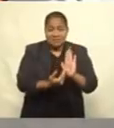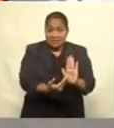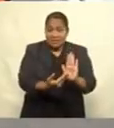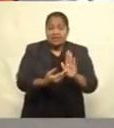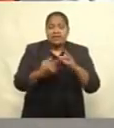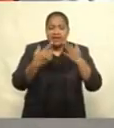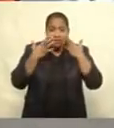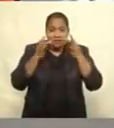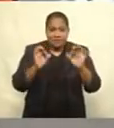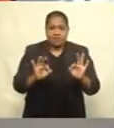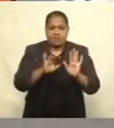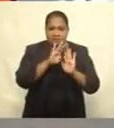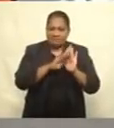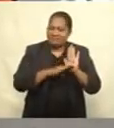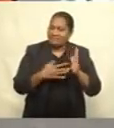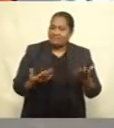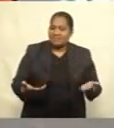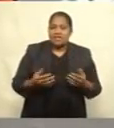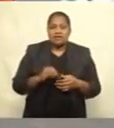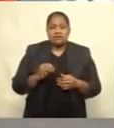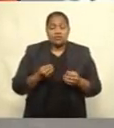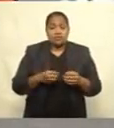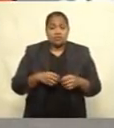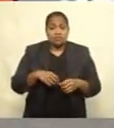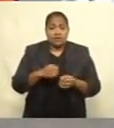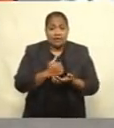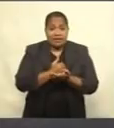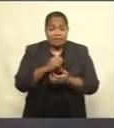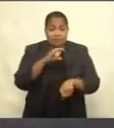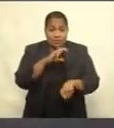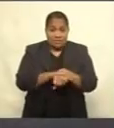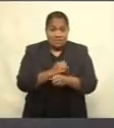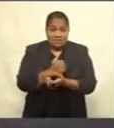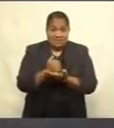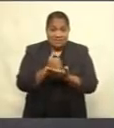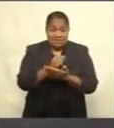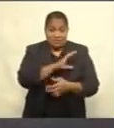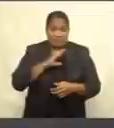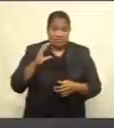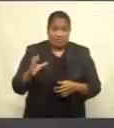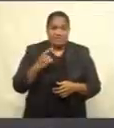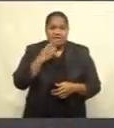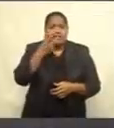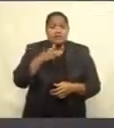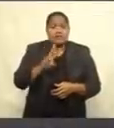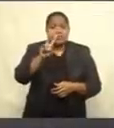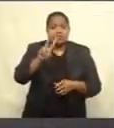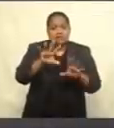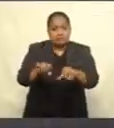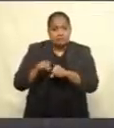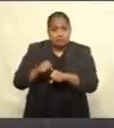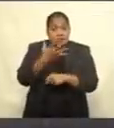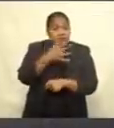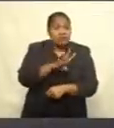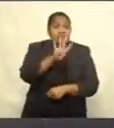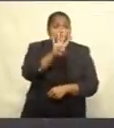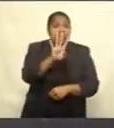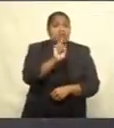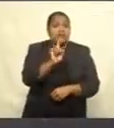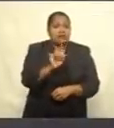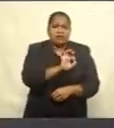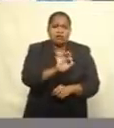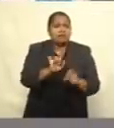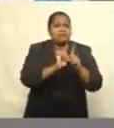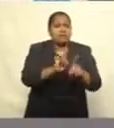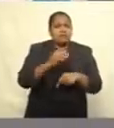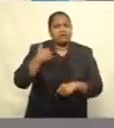Police Rusiate Tundravu says of that, 32 cases were recorded for curfew breaches, while 54 people were arrested for not following